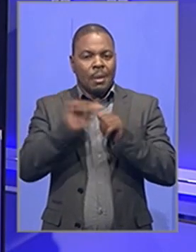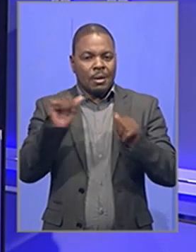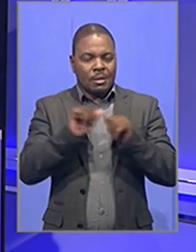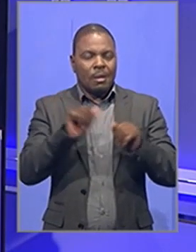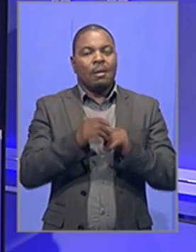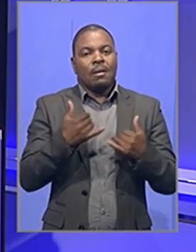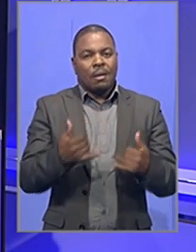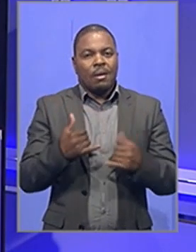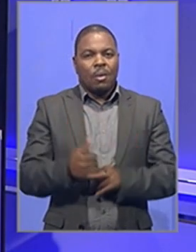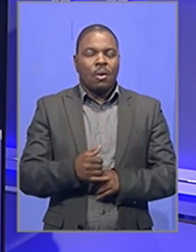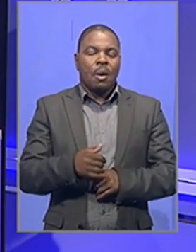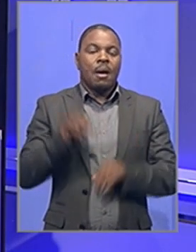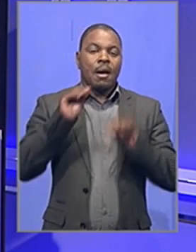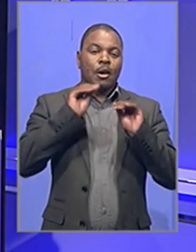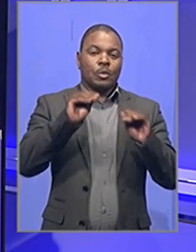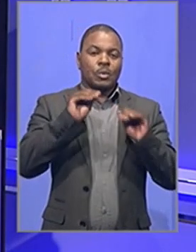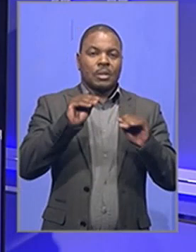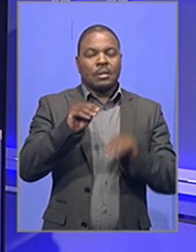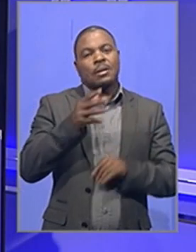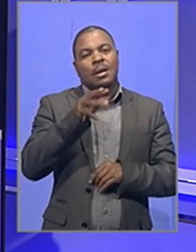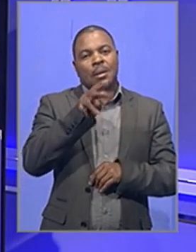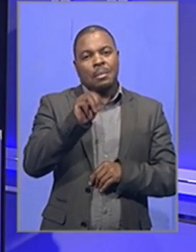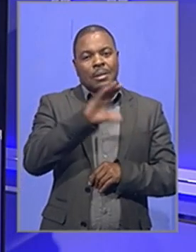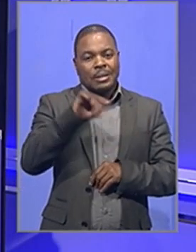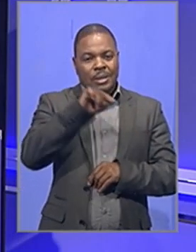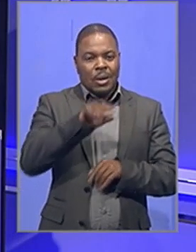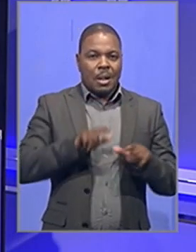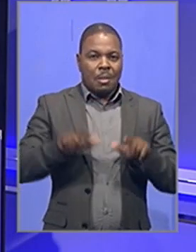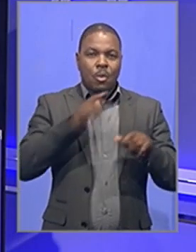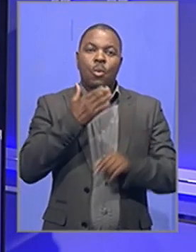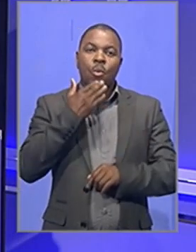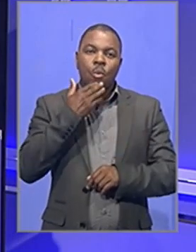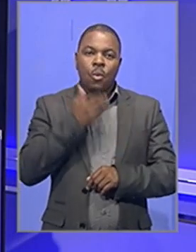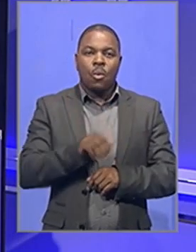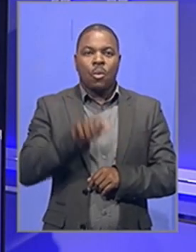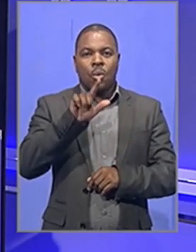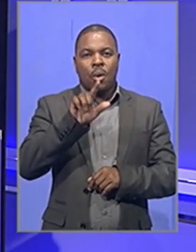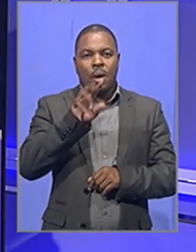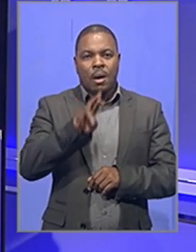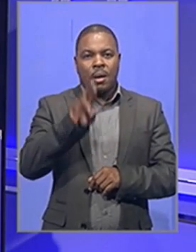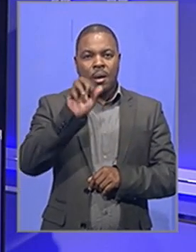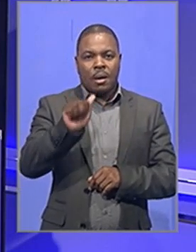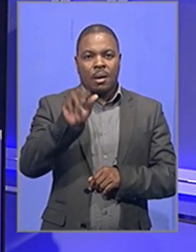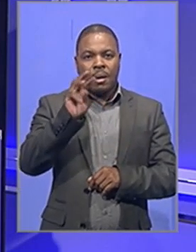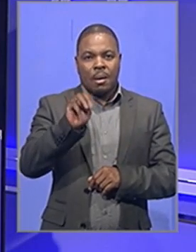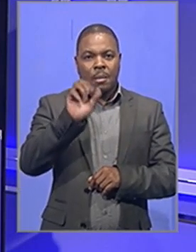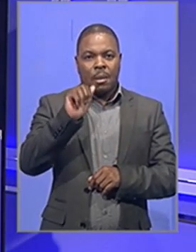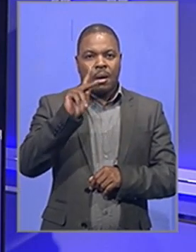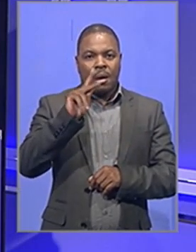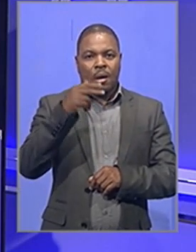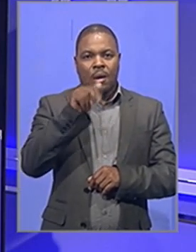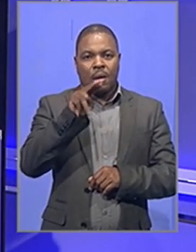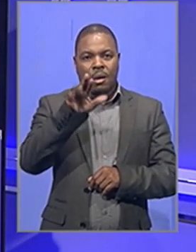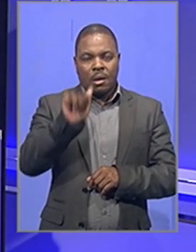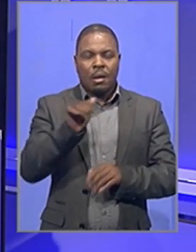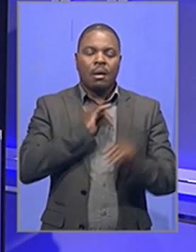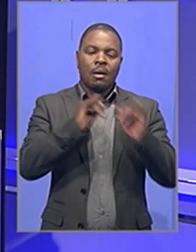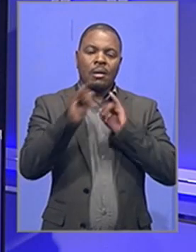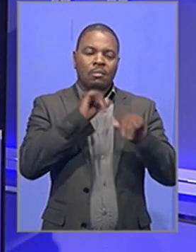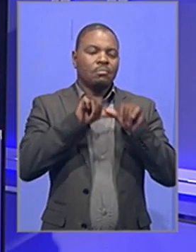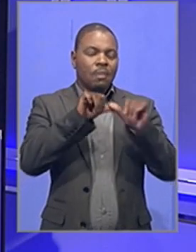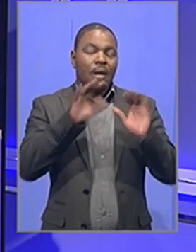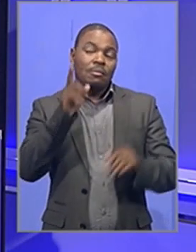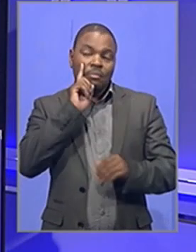Meribuisa nele tona la tuto, Provincial Mpopo Peja ana ele me ma hungo le role ramakanya. Ebanyana, pisa naruna e sa maile katila